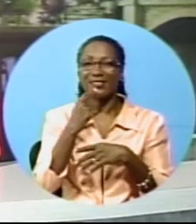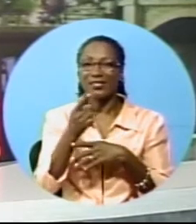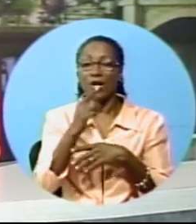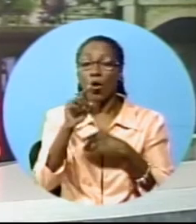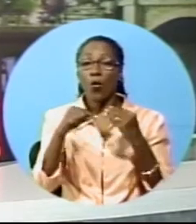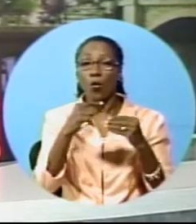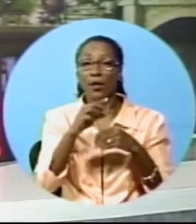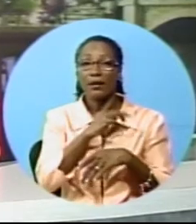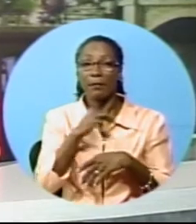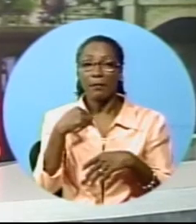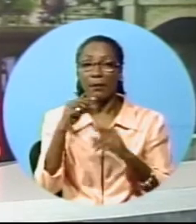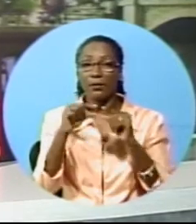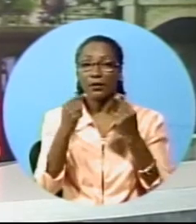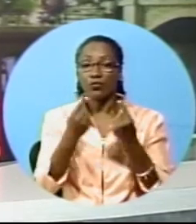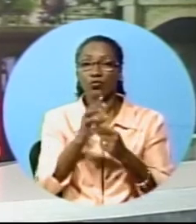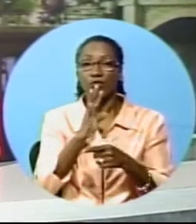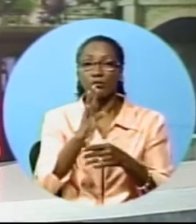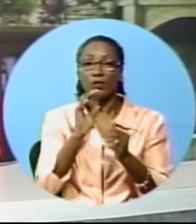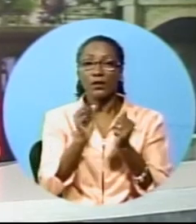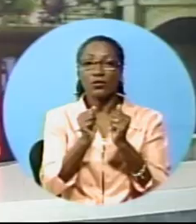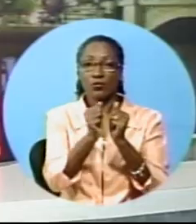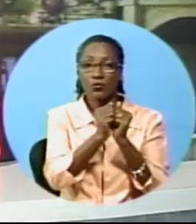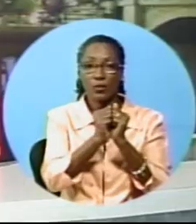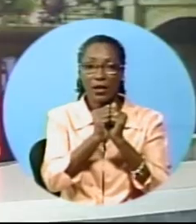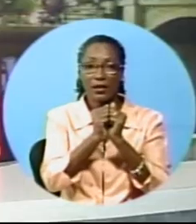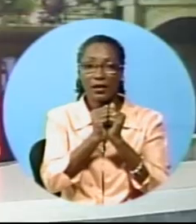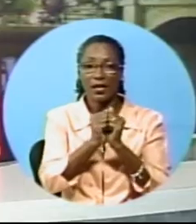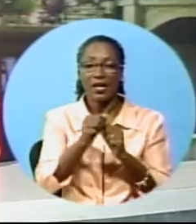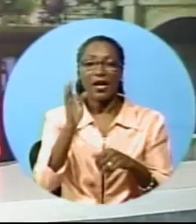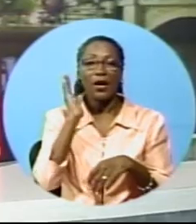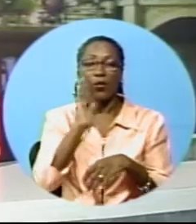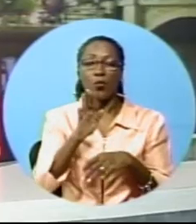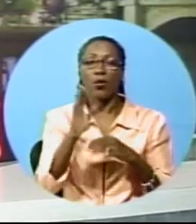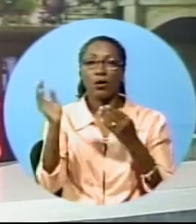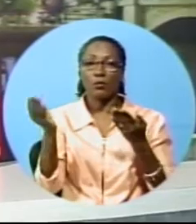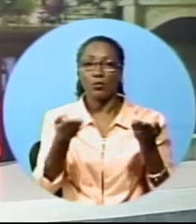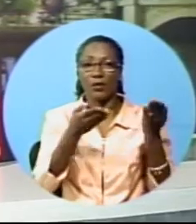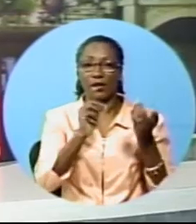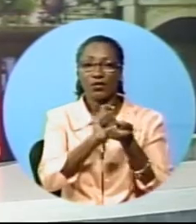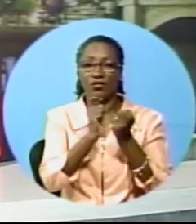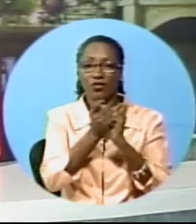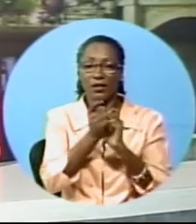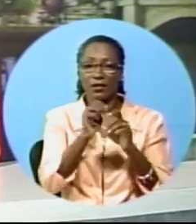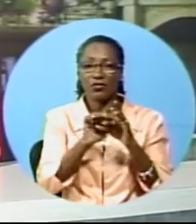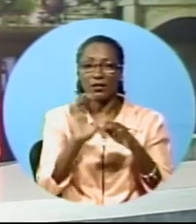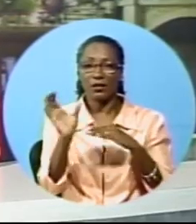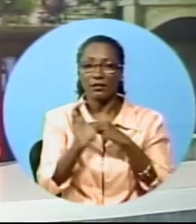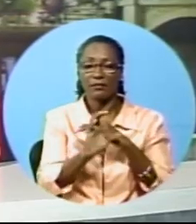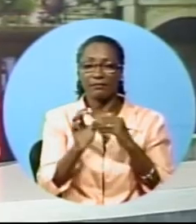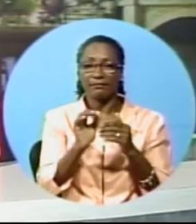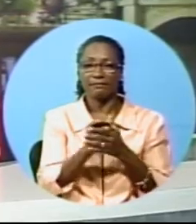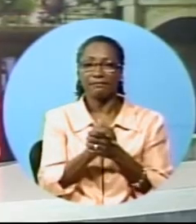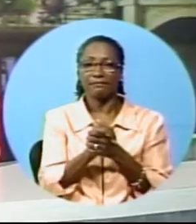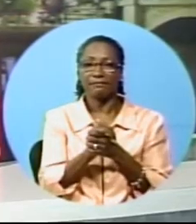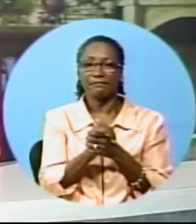be a powerful force in facilitating change both in the region and the international community.